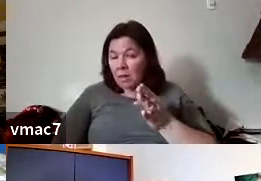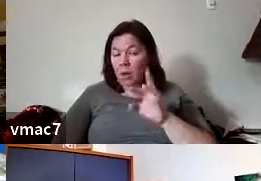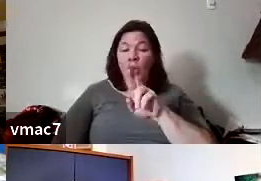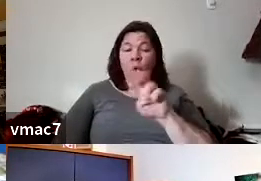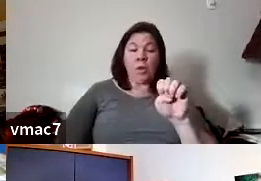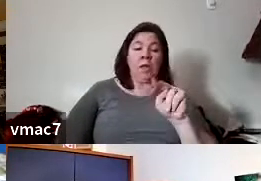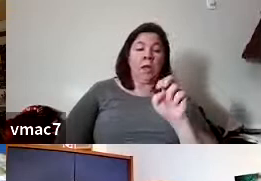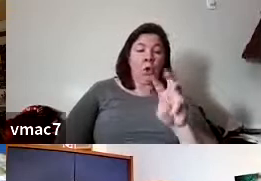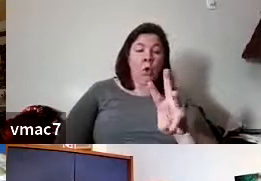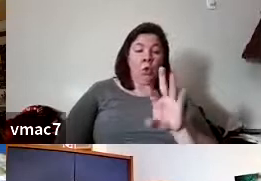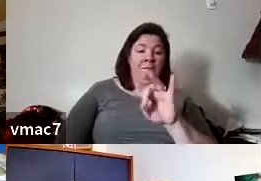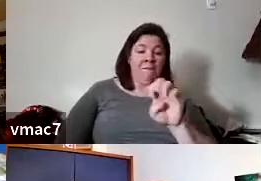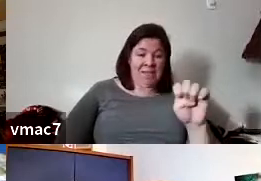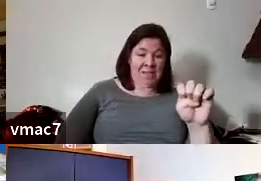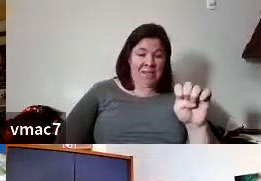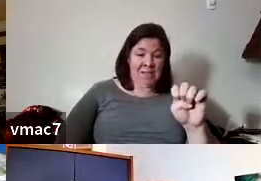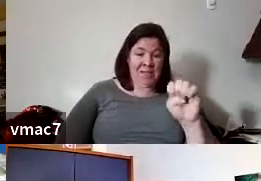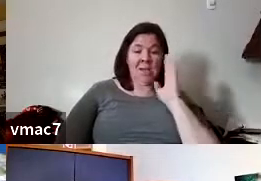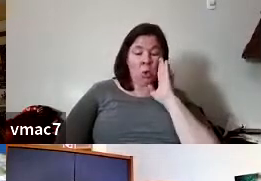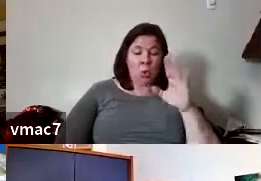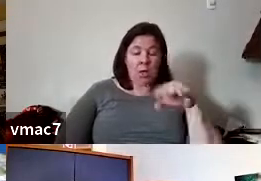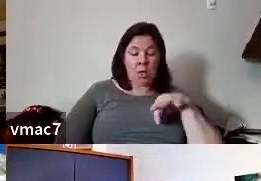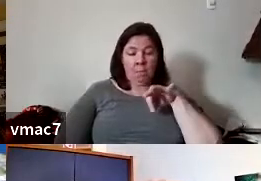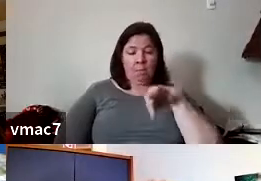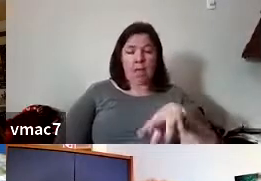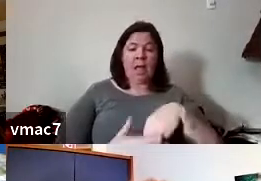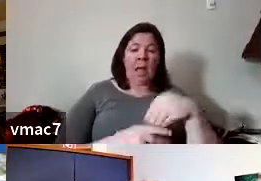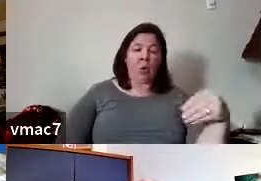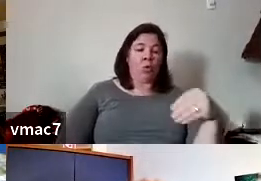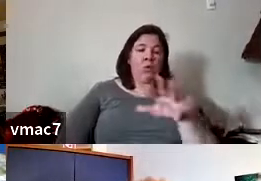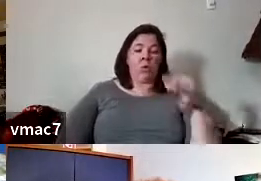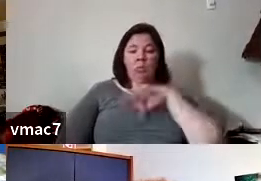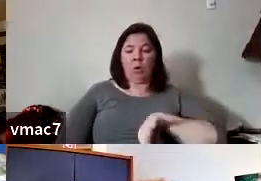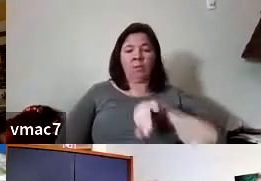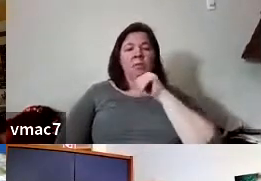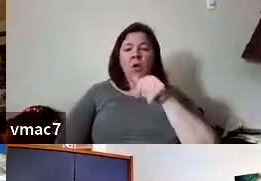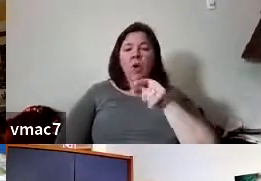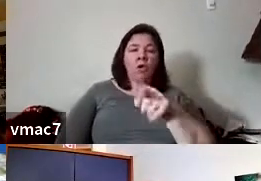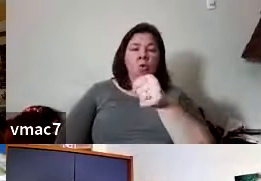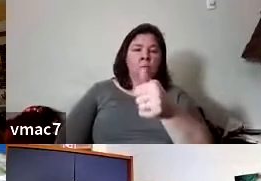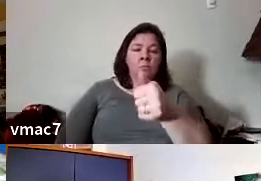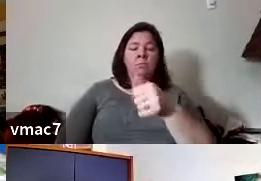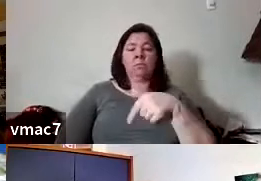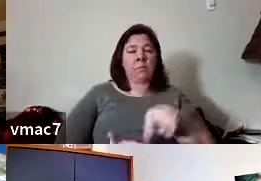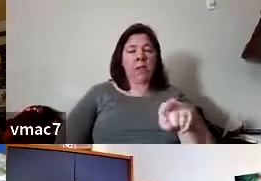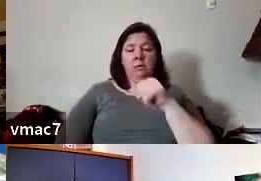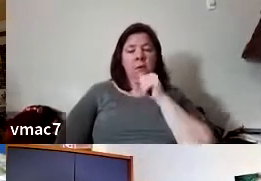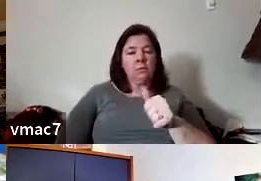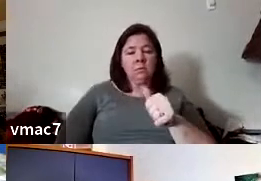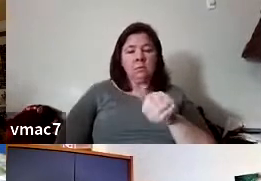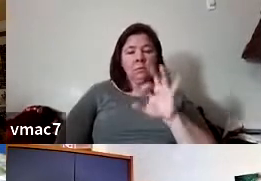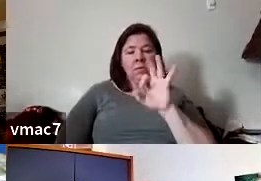fee, and that's going to be paid out of profits. It won't come out of your pocket. It'll come out of profits. So